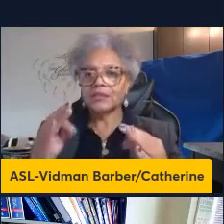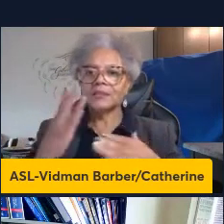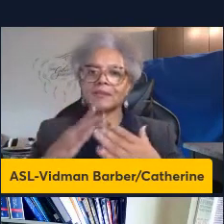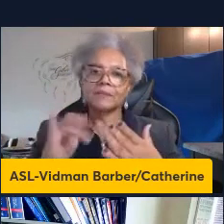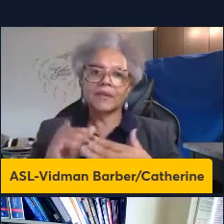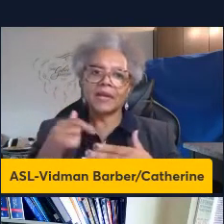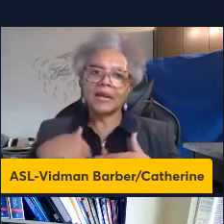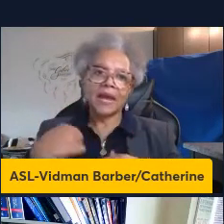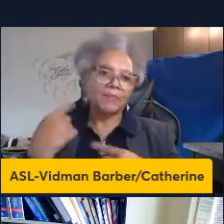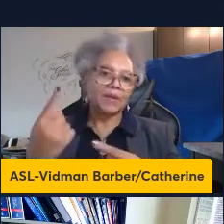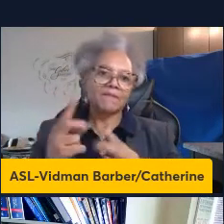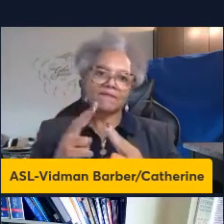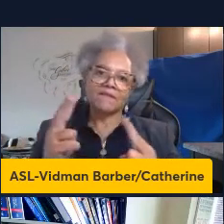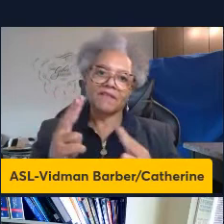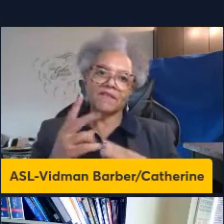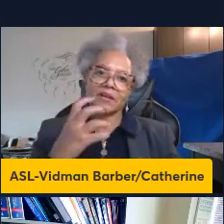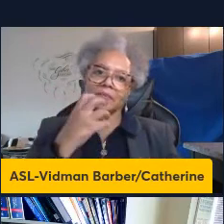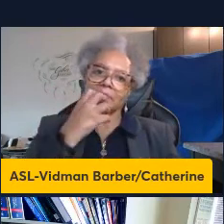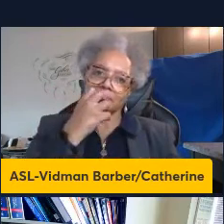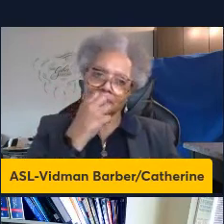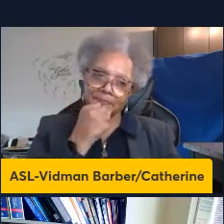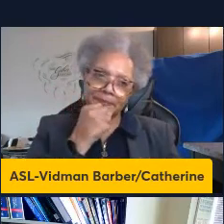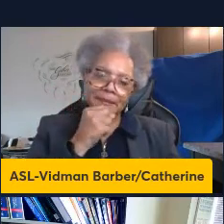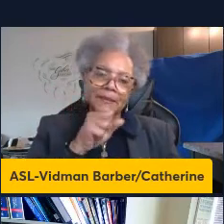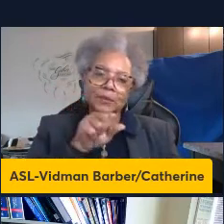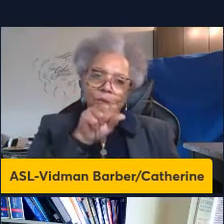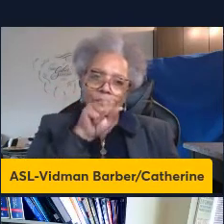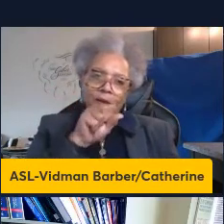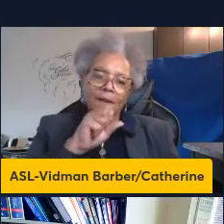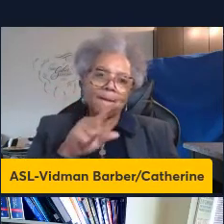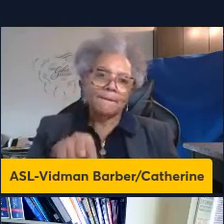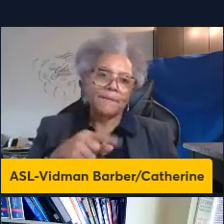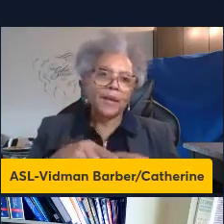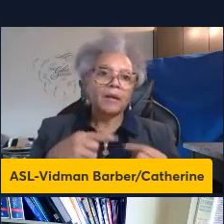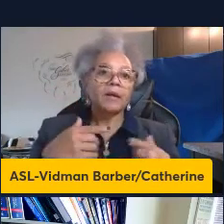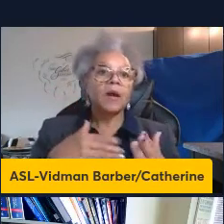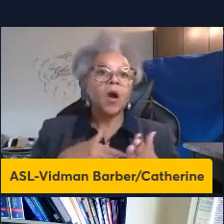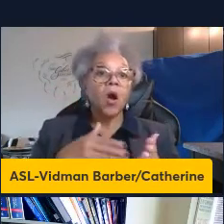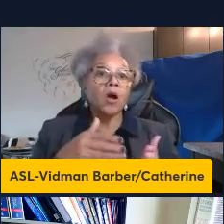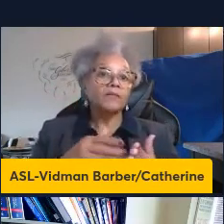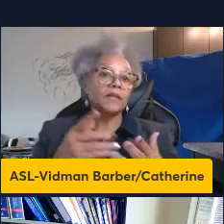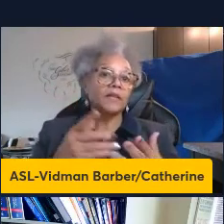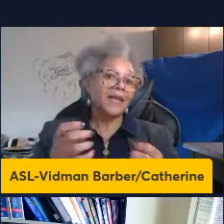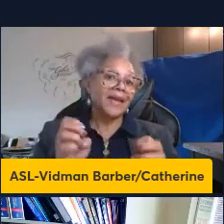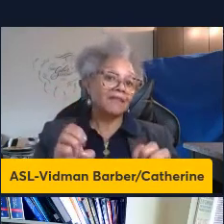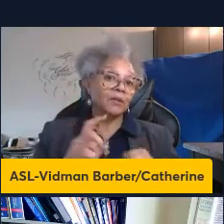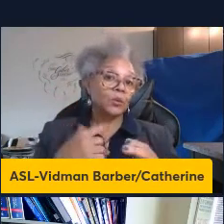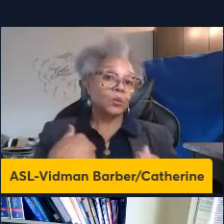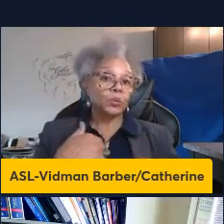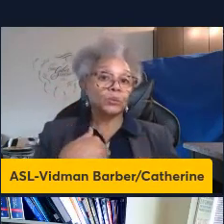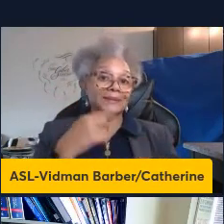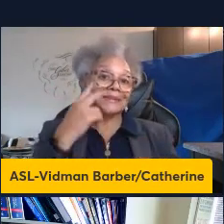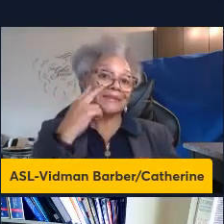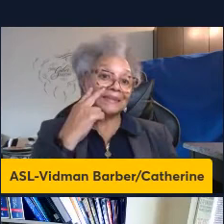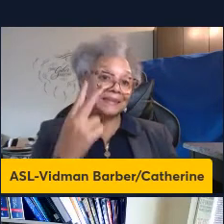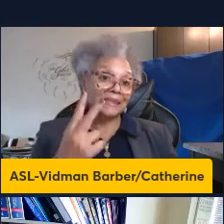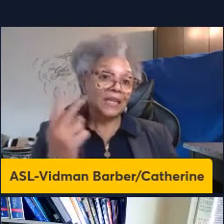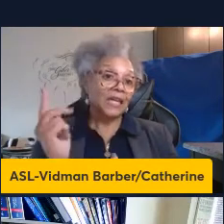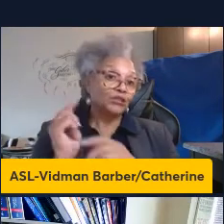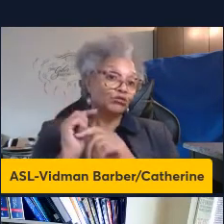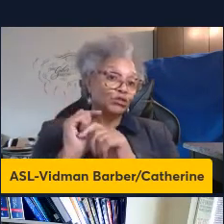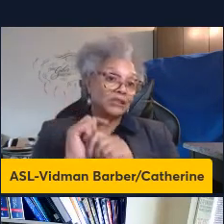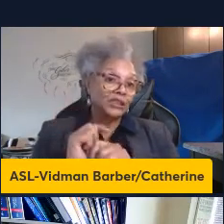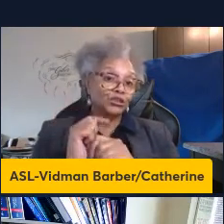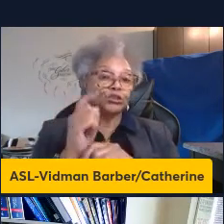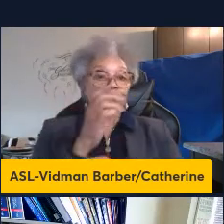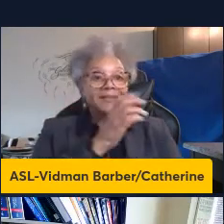been very, very passionate about. And often the efforts that we see in traditional clinical